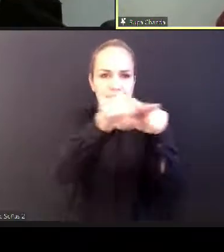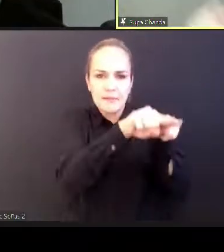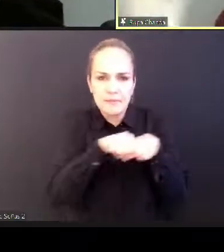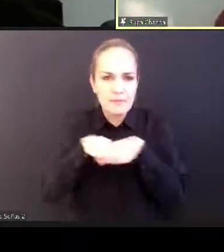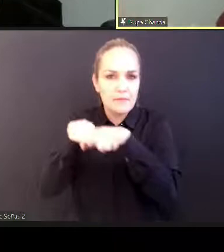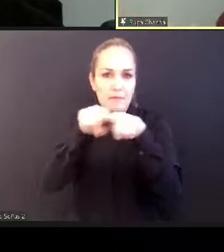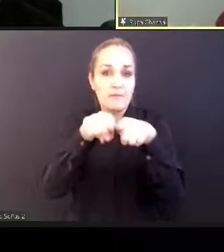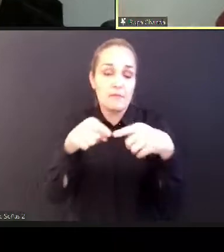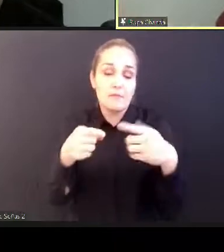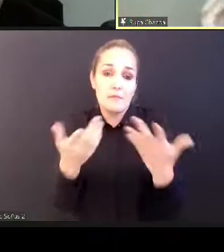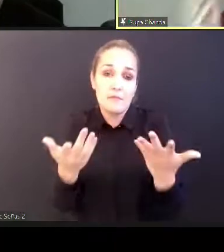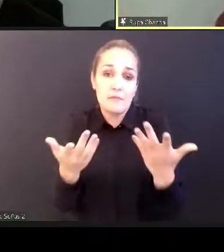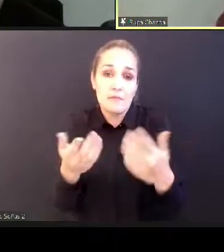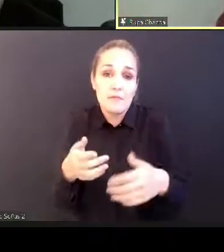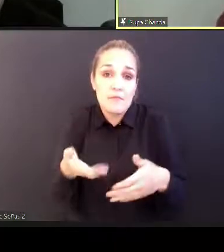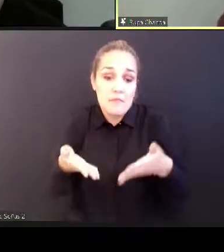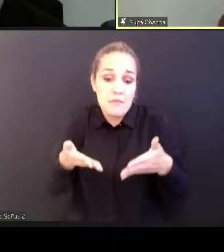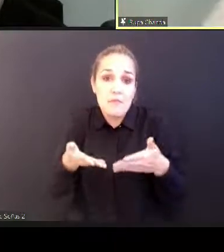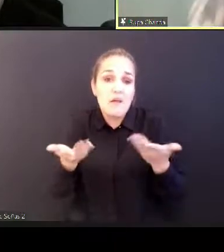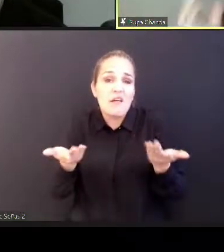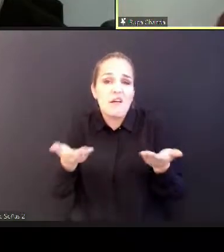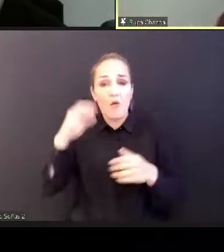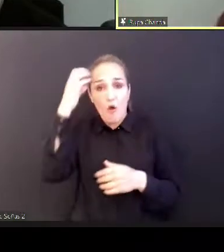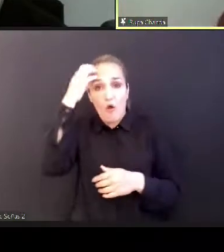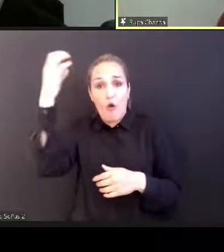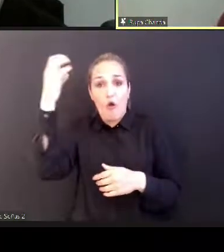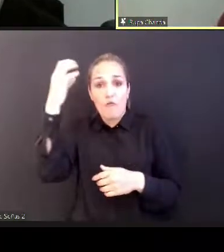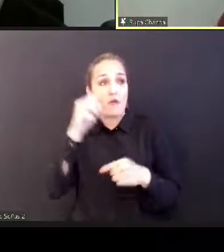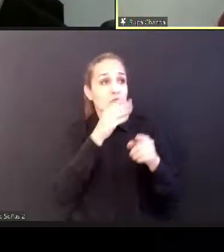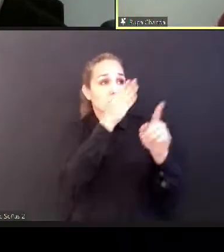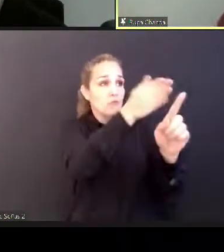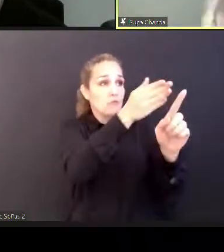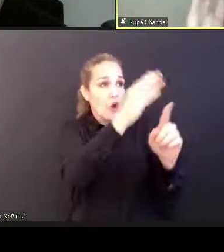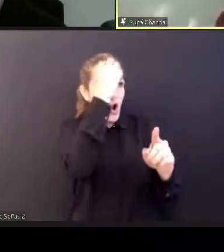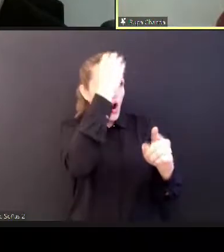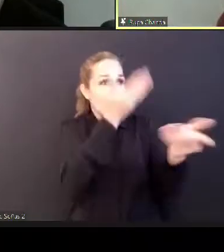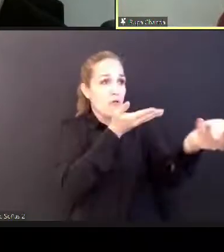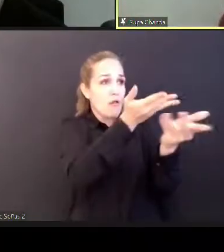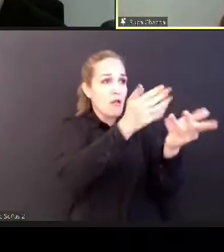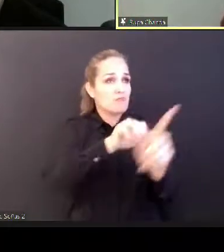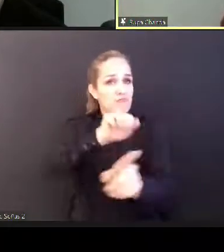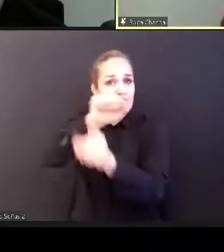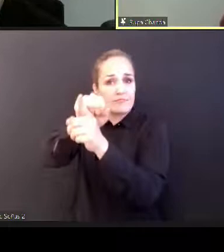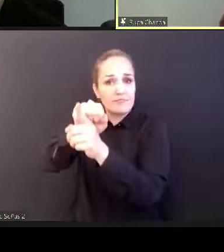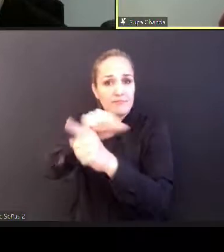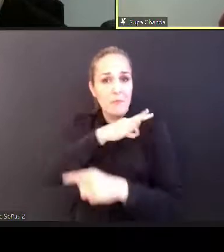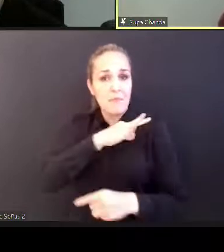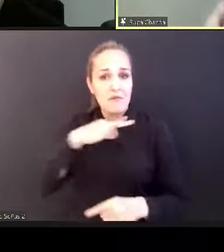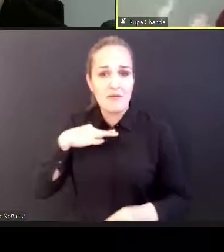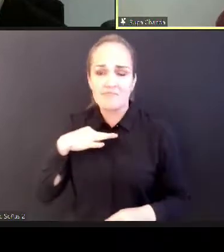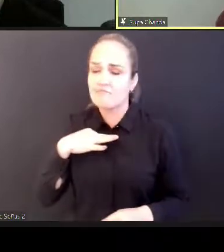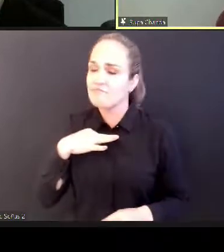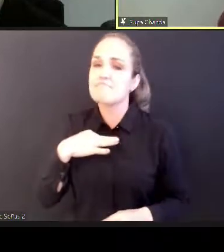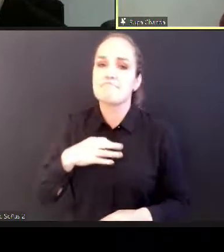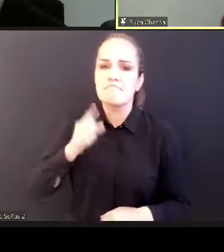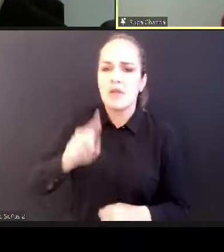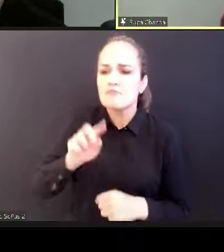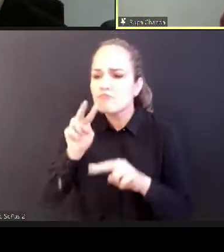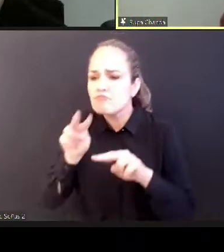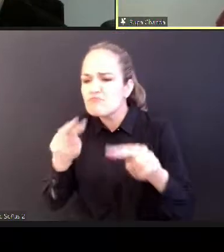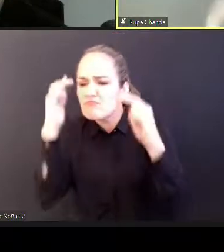dialogue. What was just said, talking to industry, understanding its concerns, understanding what should be those thresholds for which